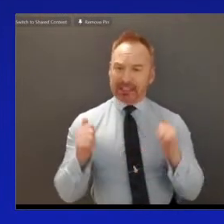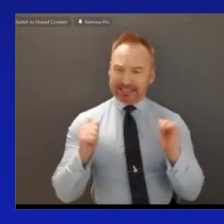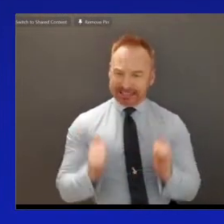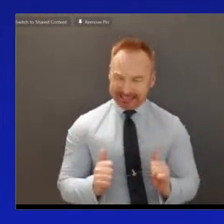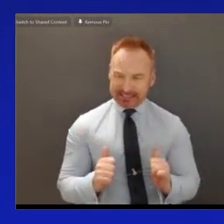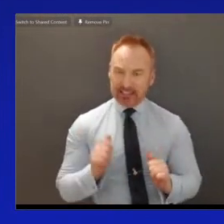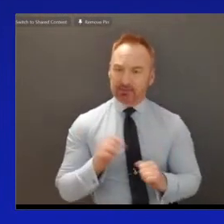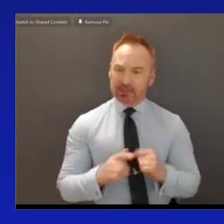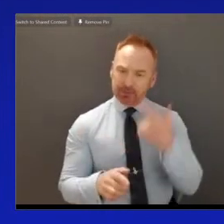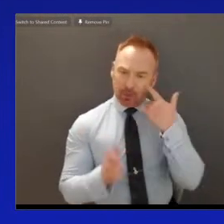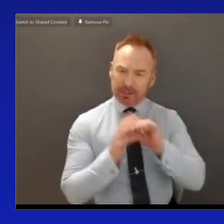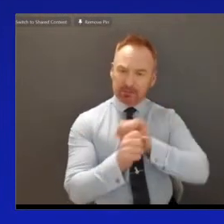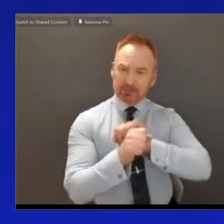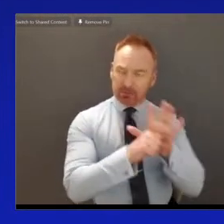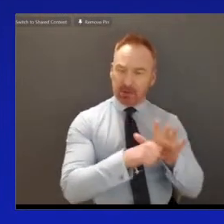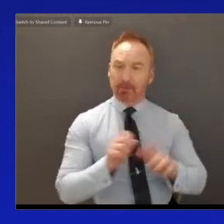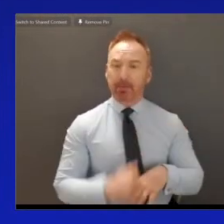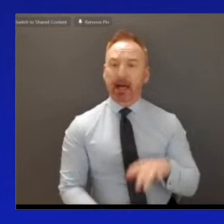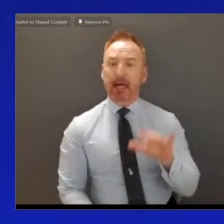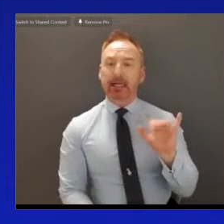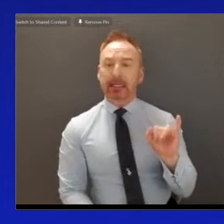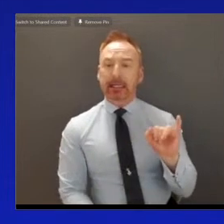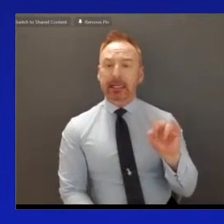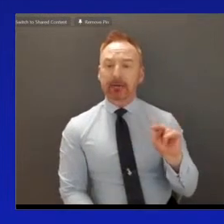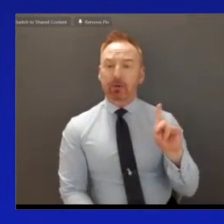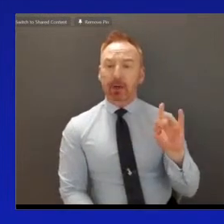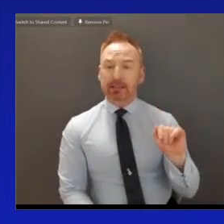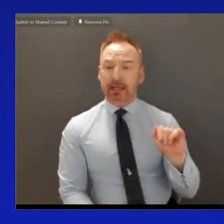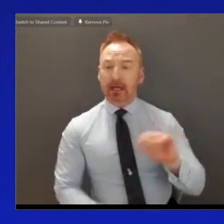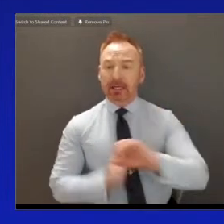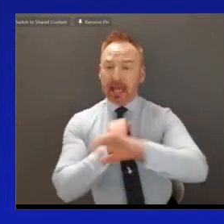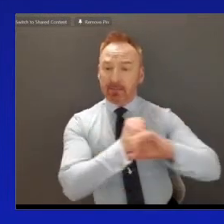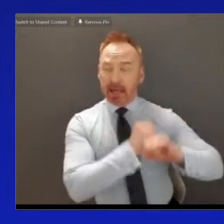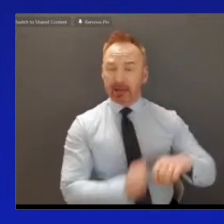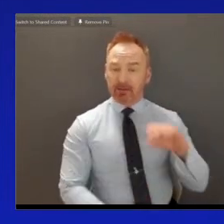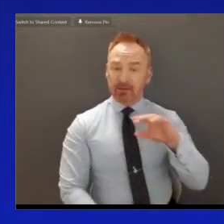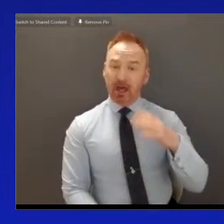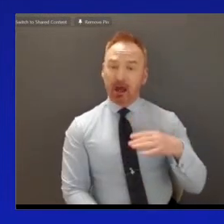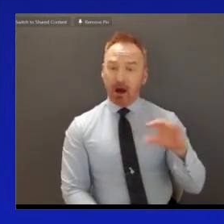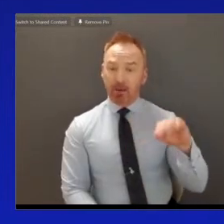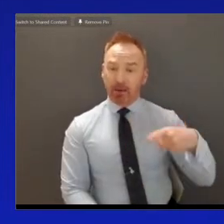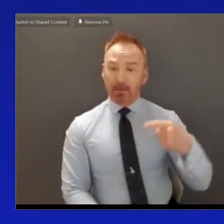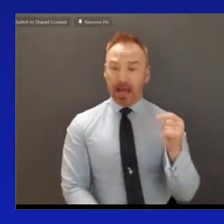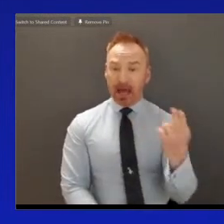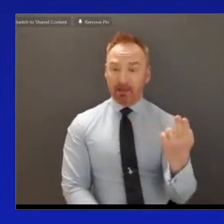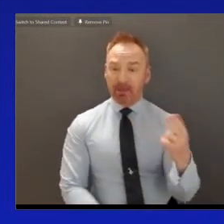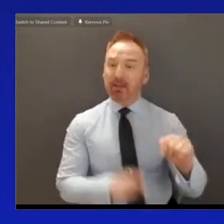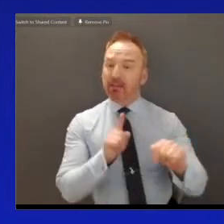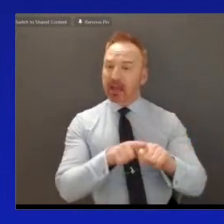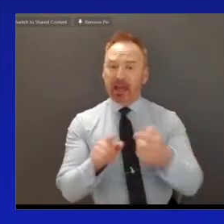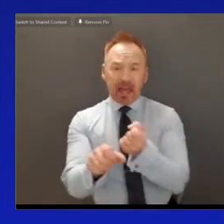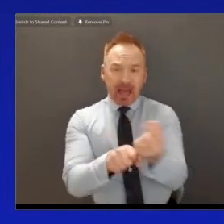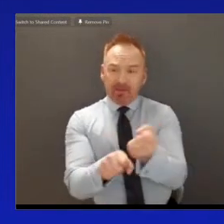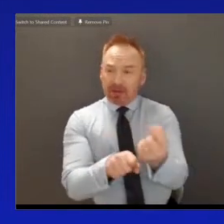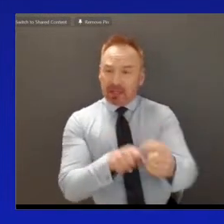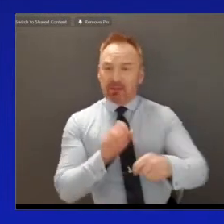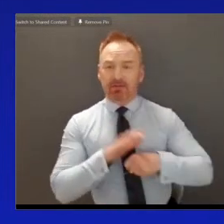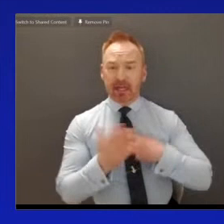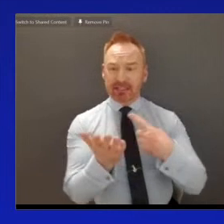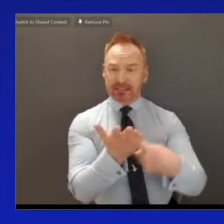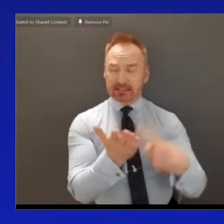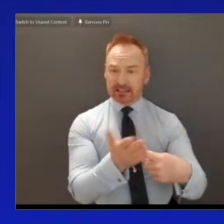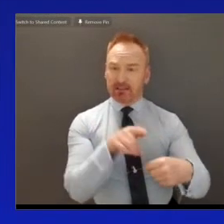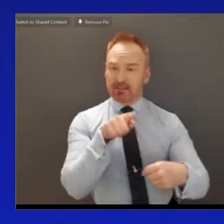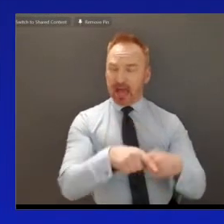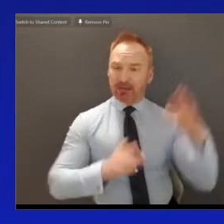influenza campaign that Ottawa Public Health runs every year of tackling that inequity. So when we look back, we see